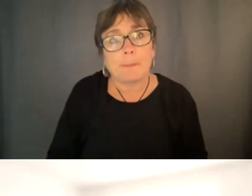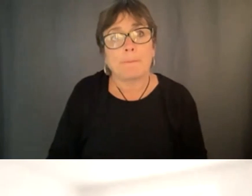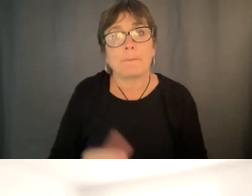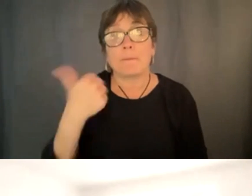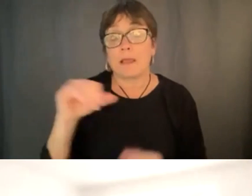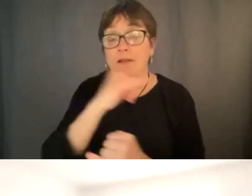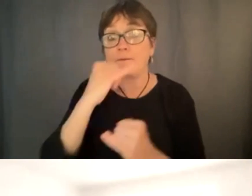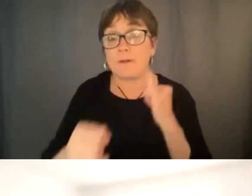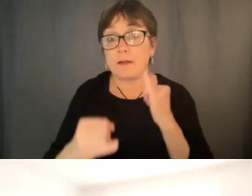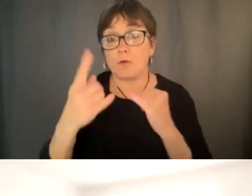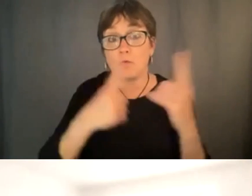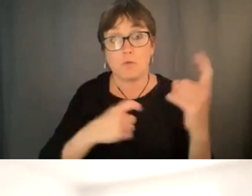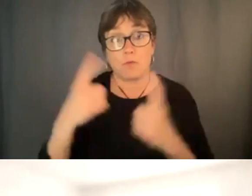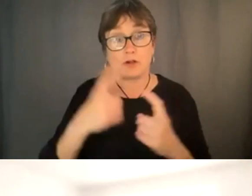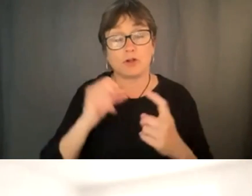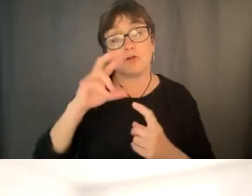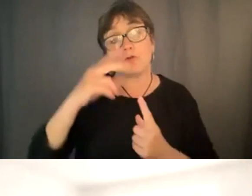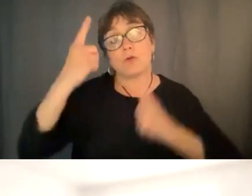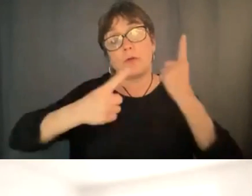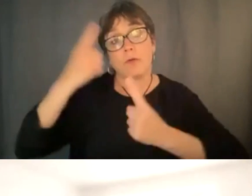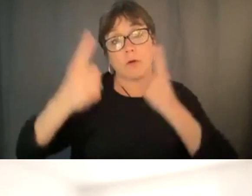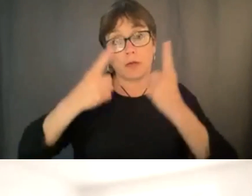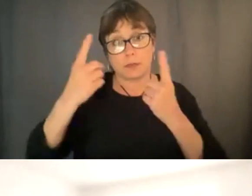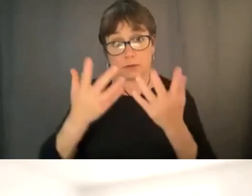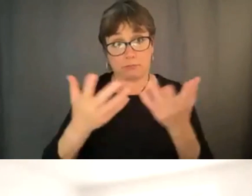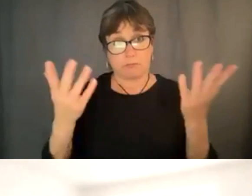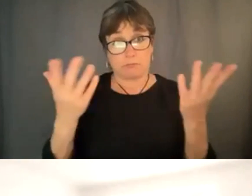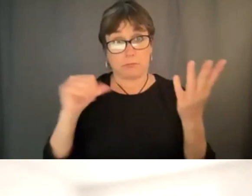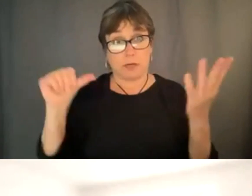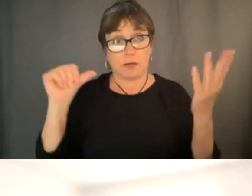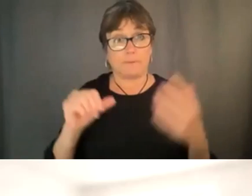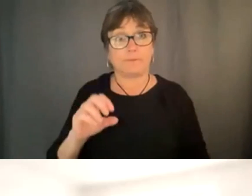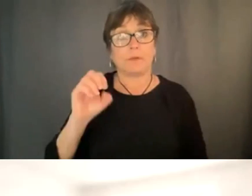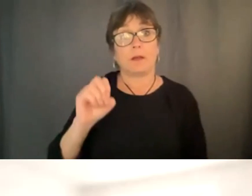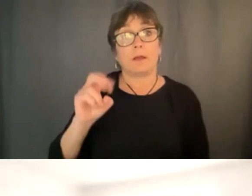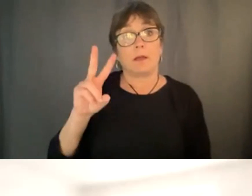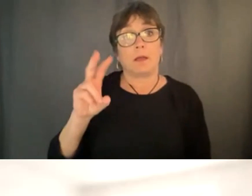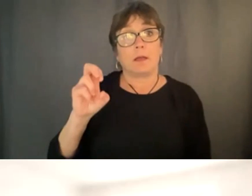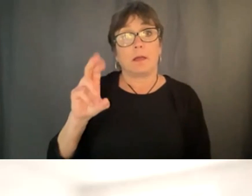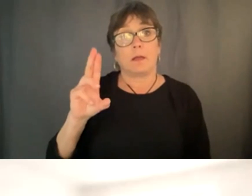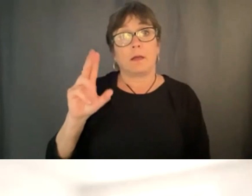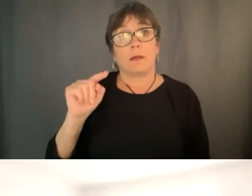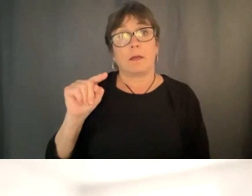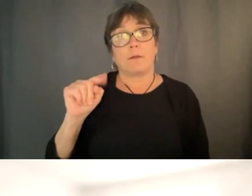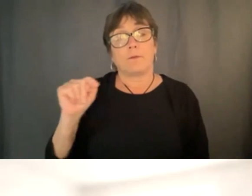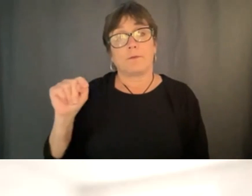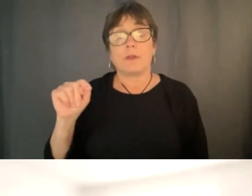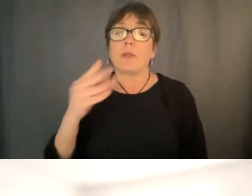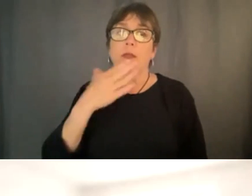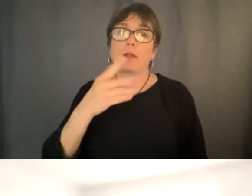final questions or thoughts, Ev? No, thank you so much for your time and the great